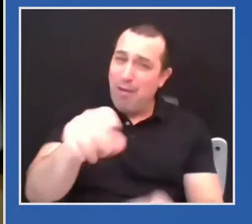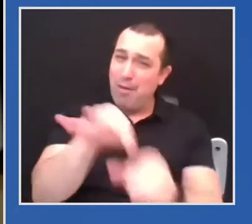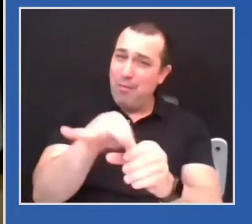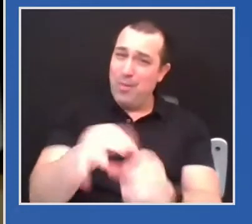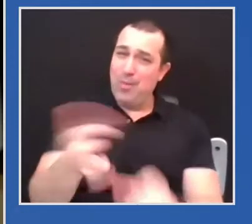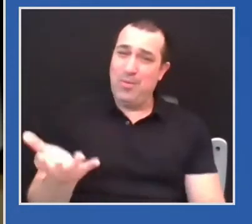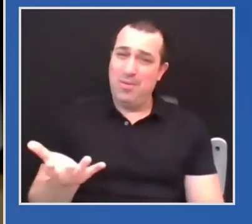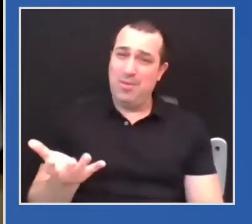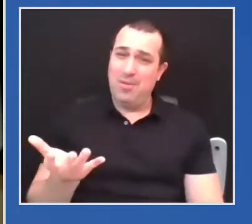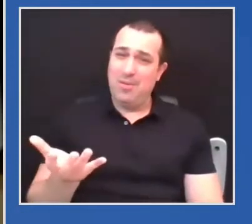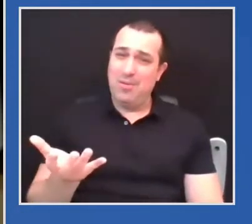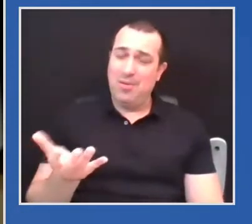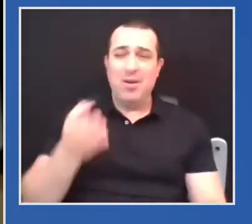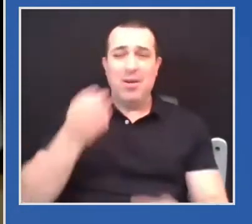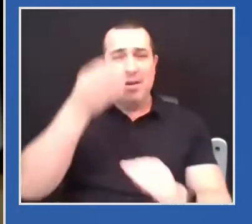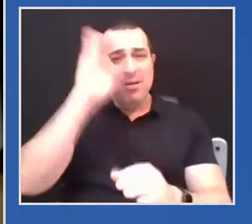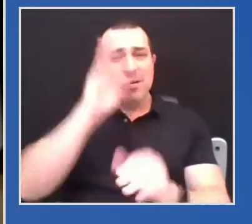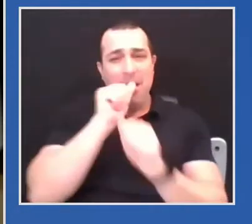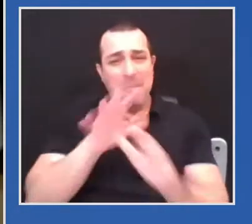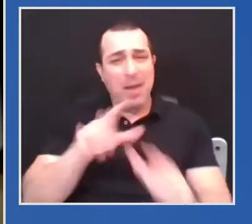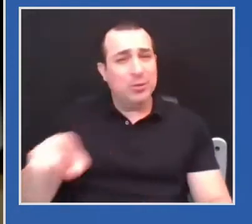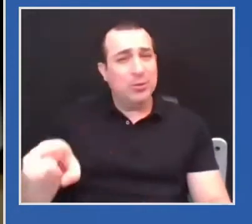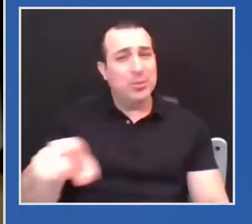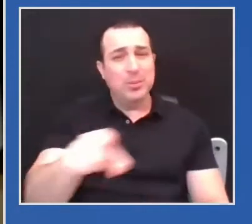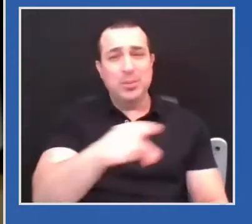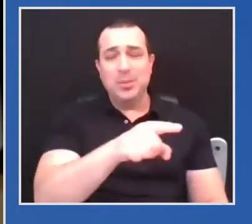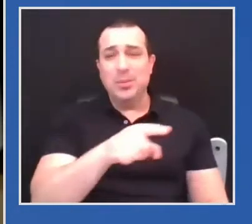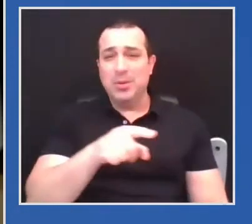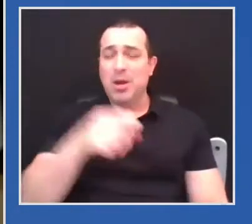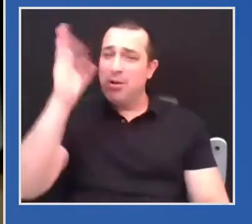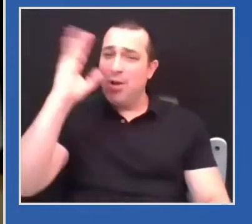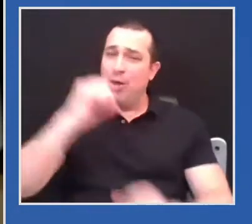May God bless you all, and may God protect our